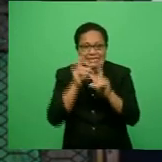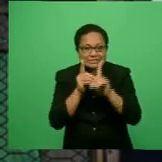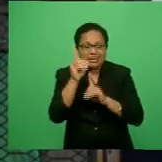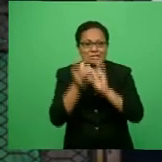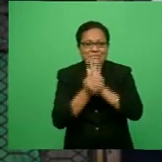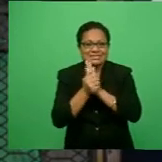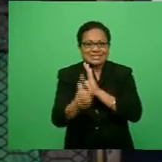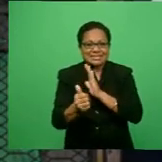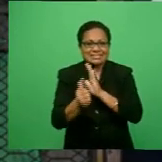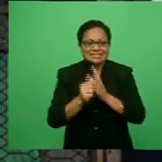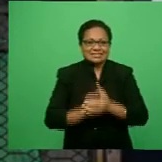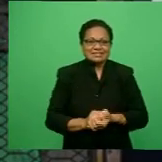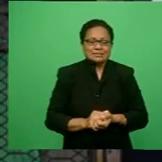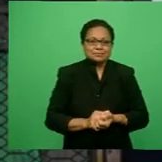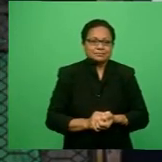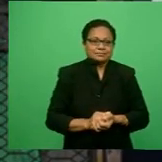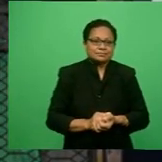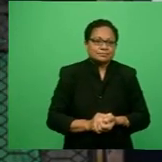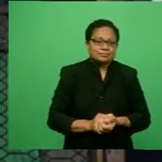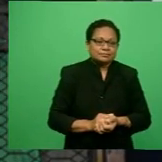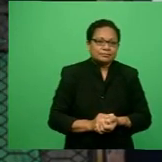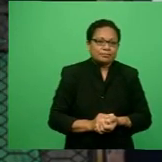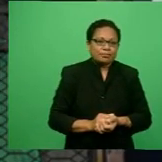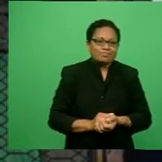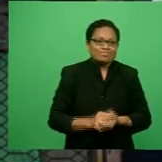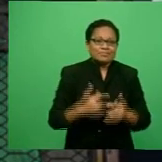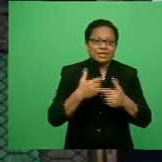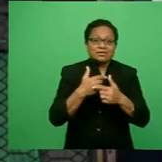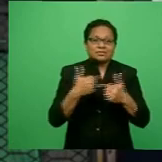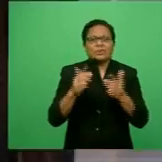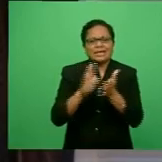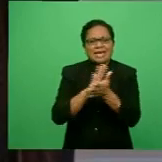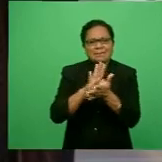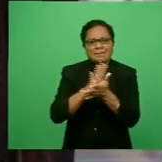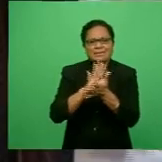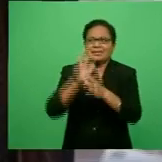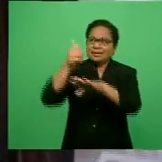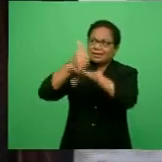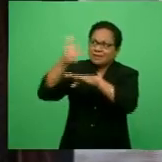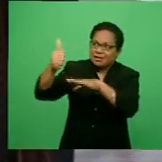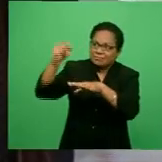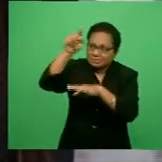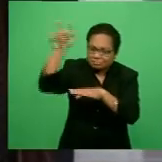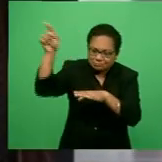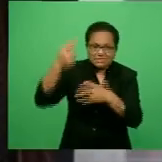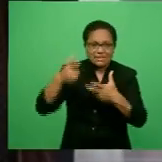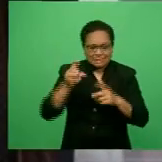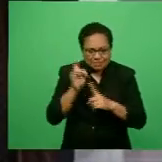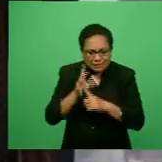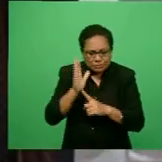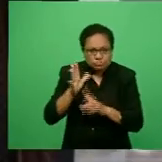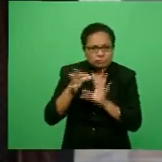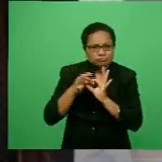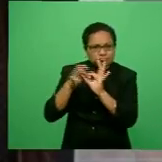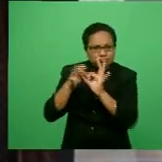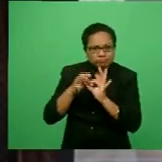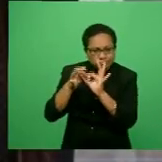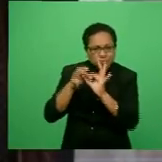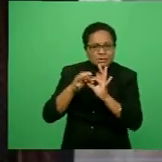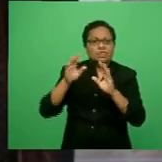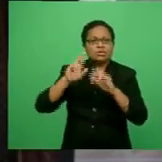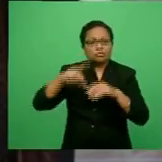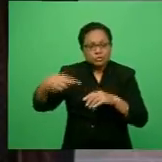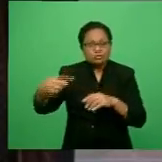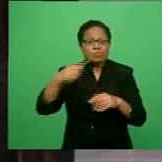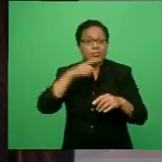the past years to strengthen the partnership between government and the Frank Hilton organisation to ensure the best possible service